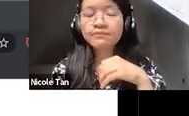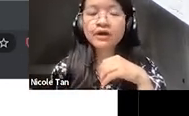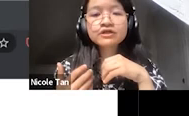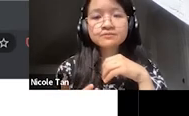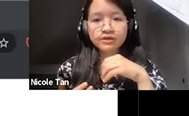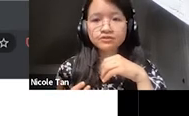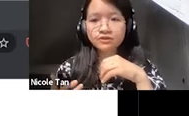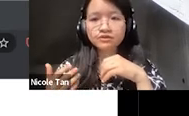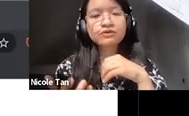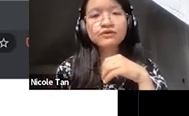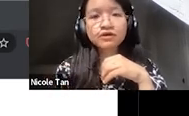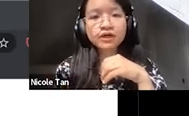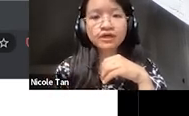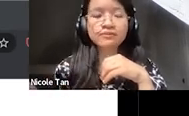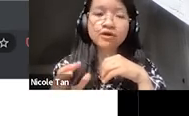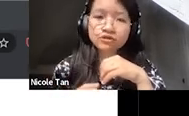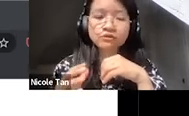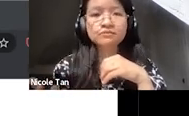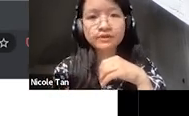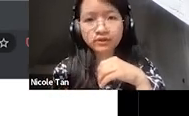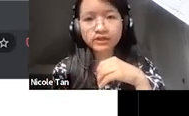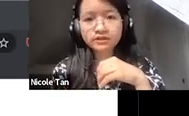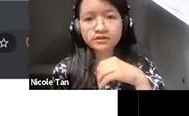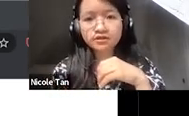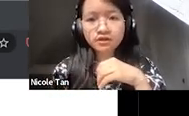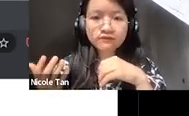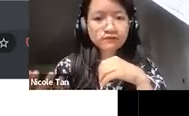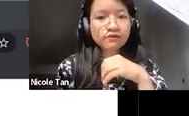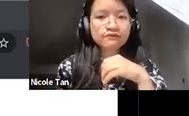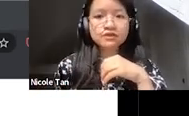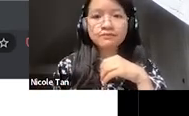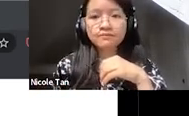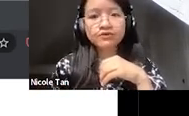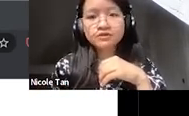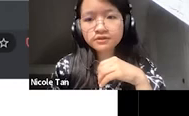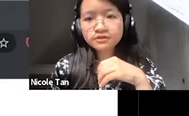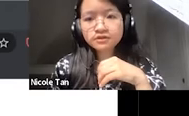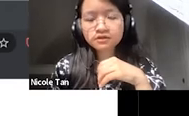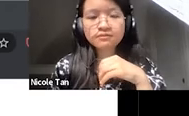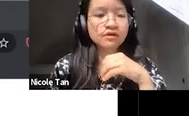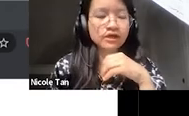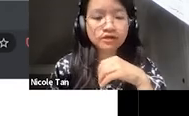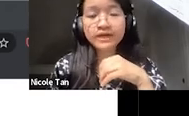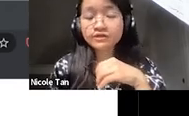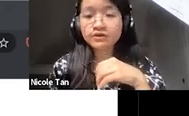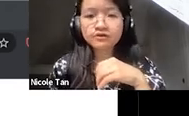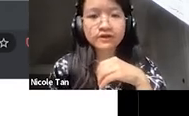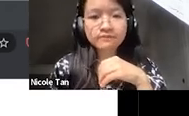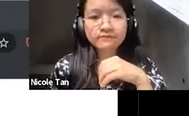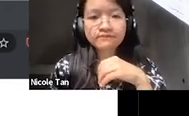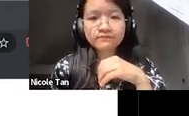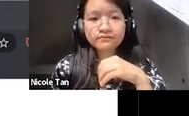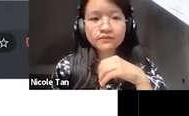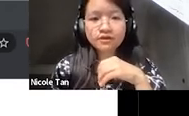who had prior experience using a screen reader and had partial or complete blindness. 54 visually impaired participants ended up answering our